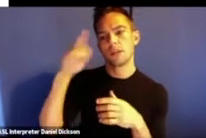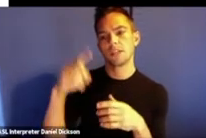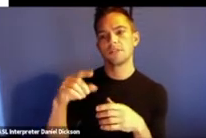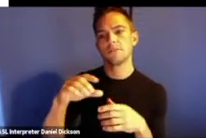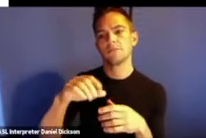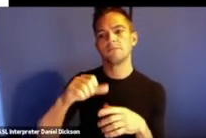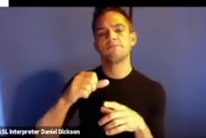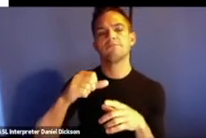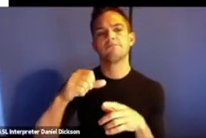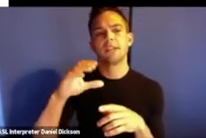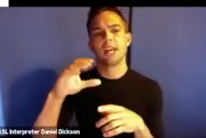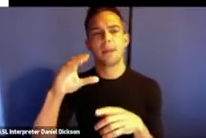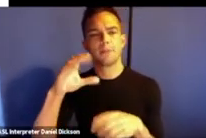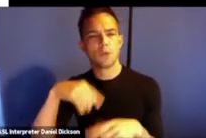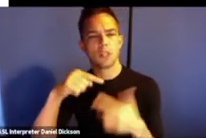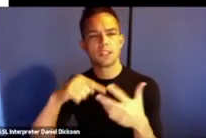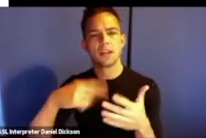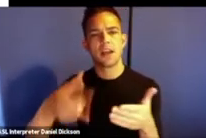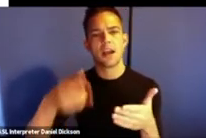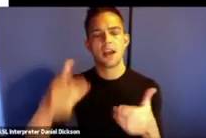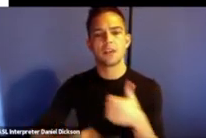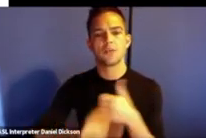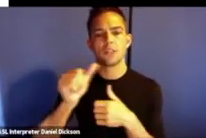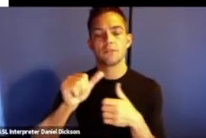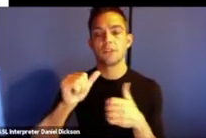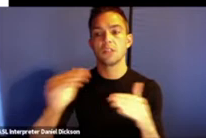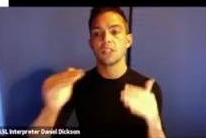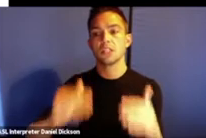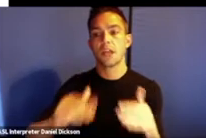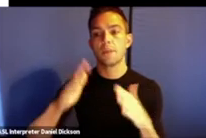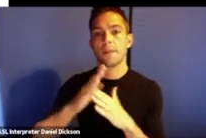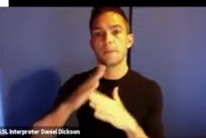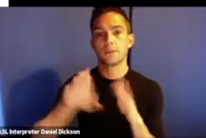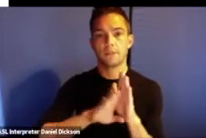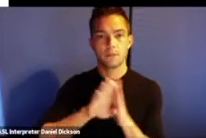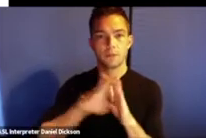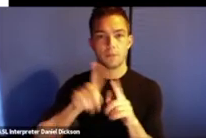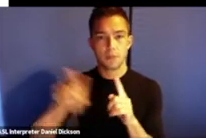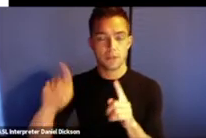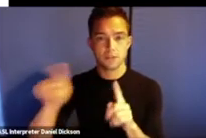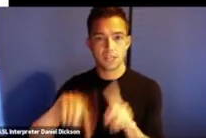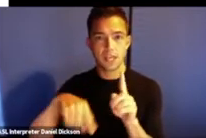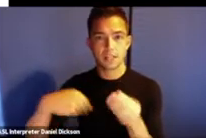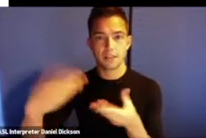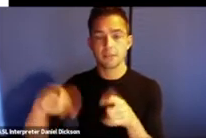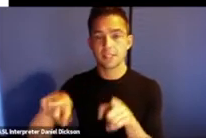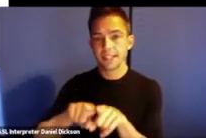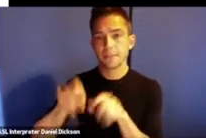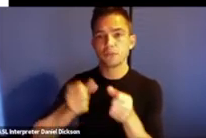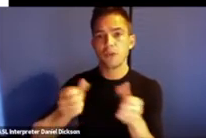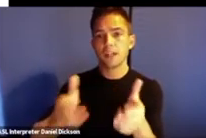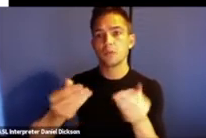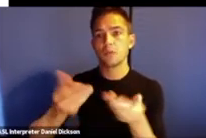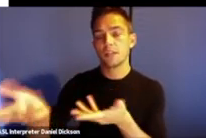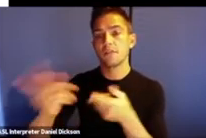as vision and hearing, are at high risk for suboptimal development, but they you can't give them the same strategies that we would give